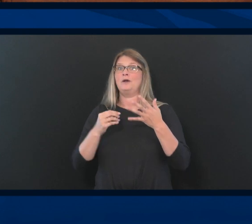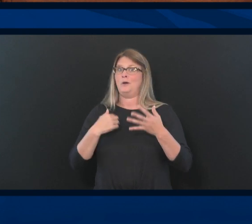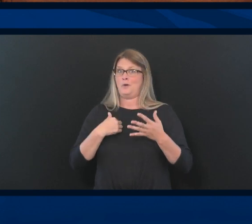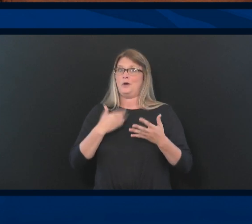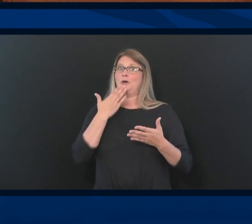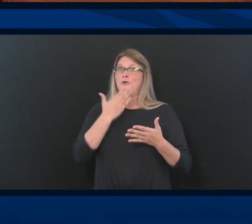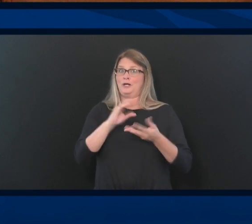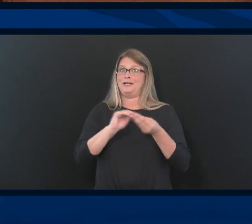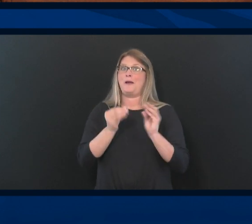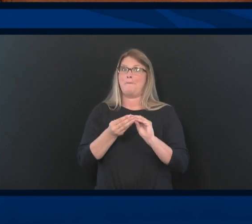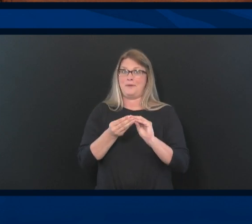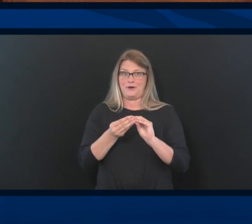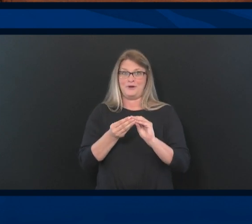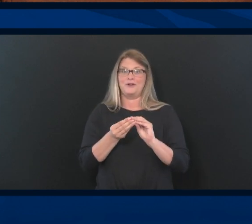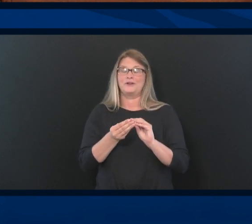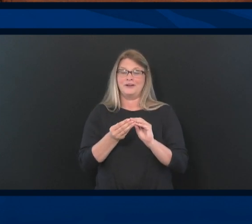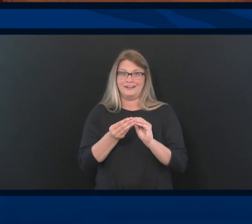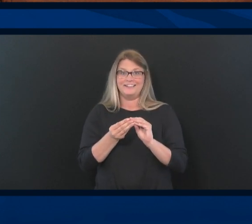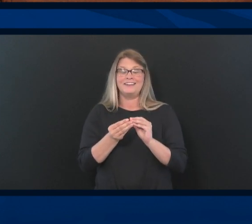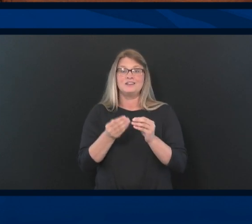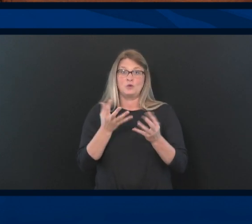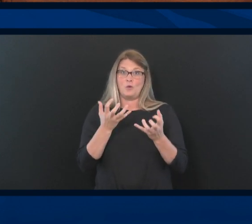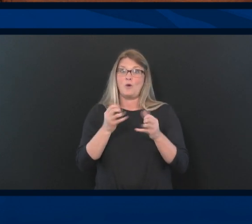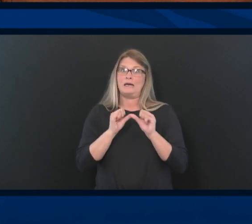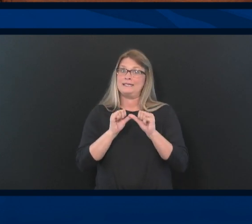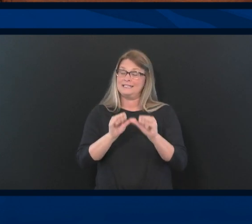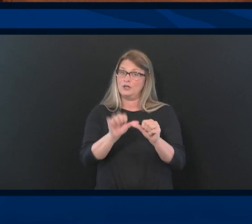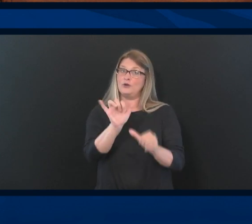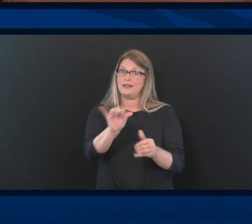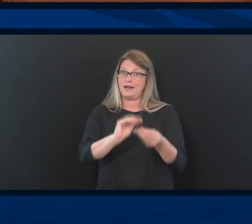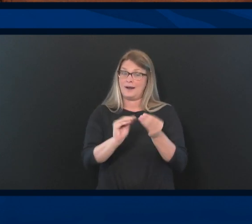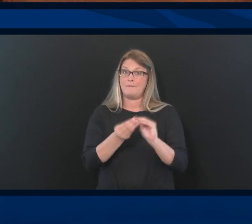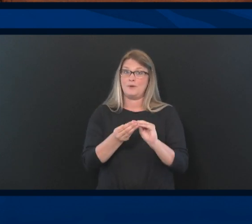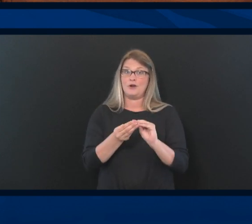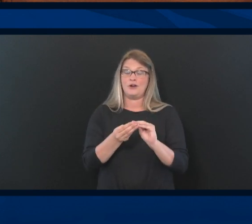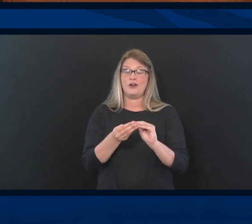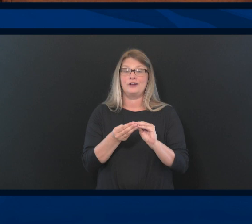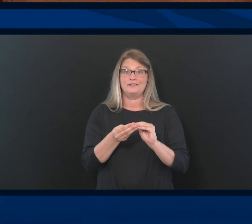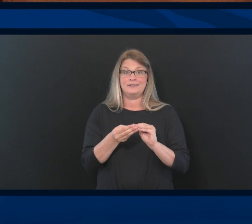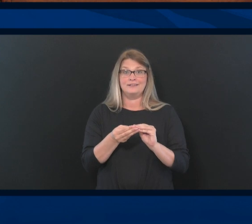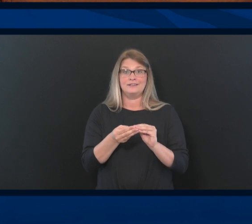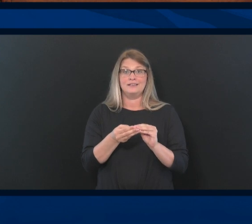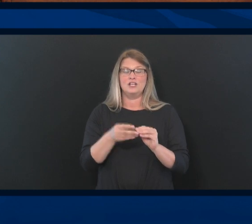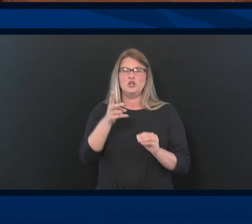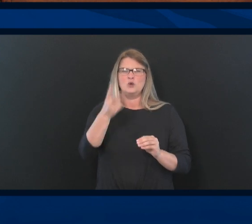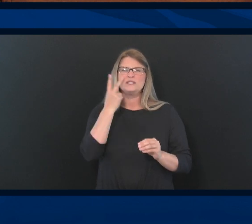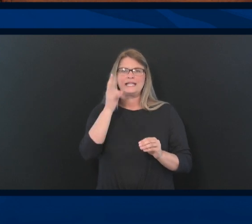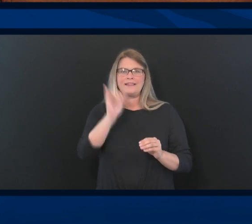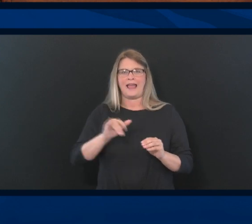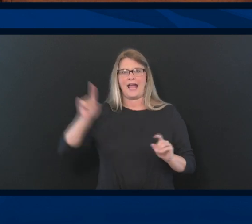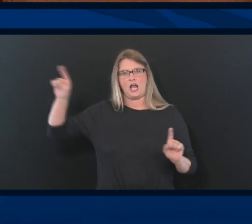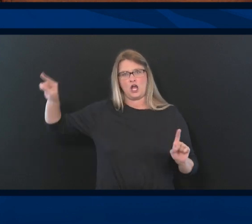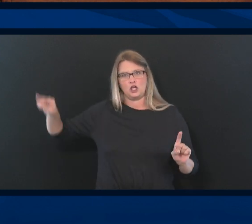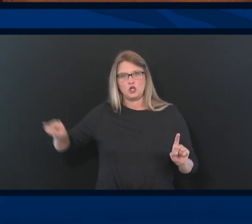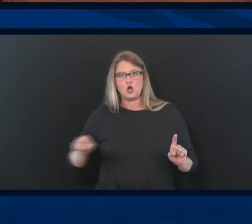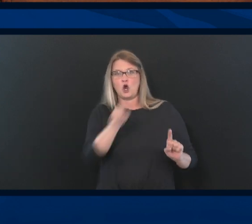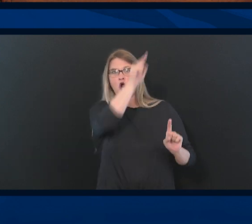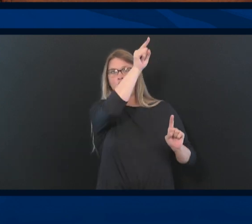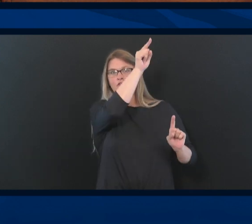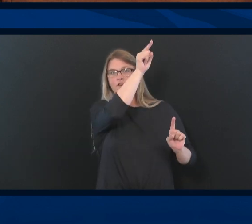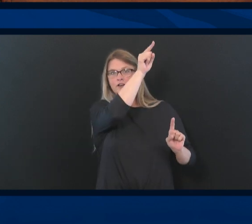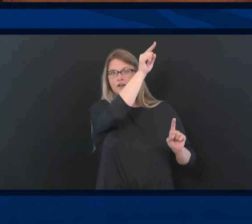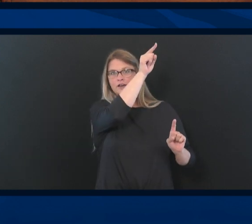holding the numbers, and we're holding where we want to. And if you'll look at that curve that shoots straight